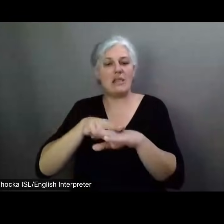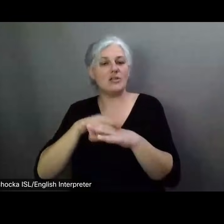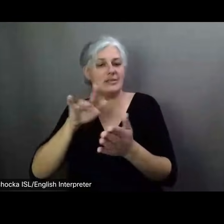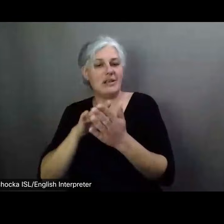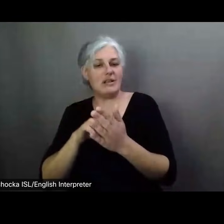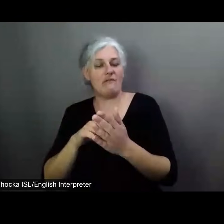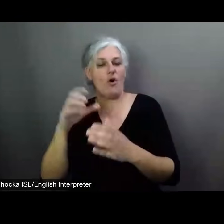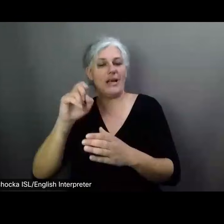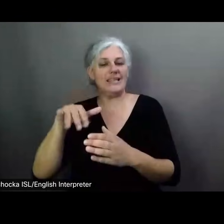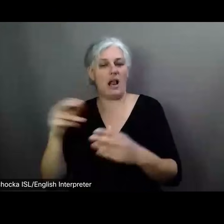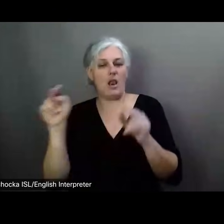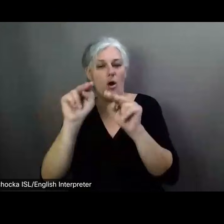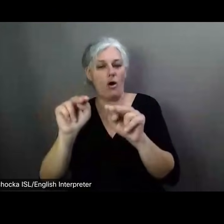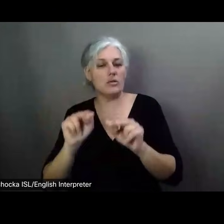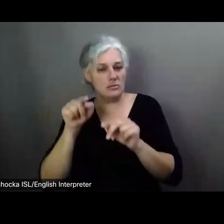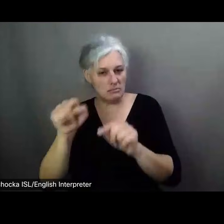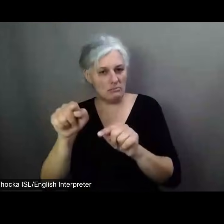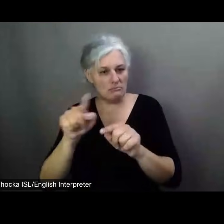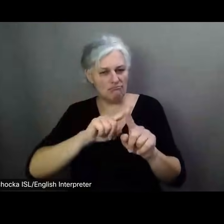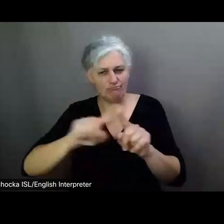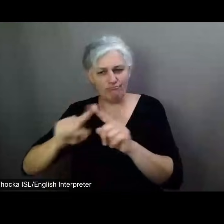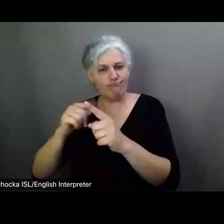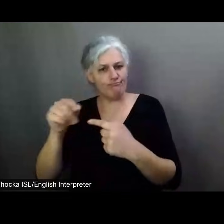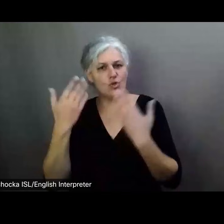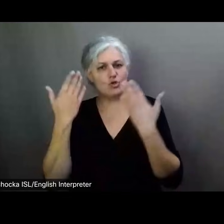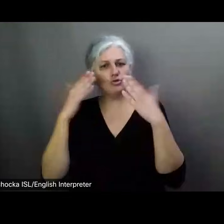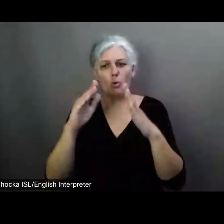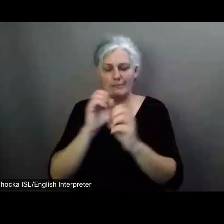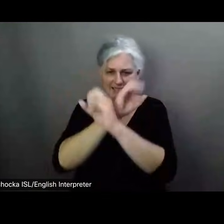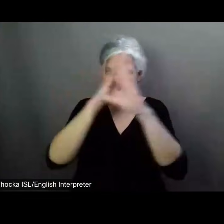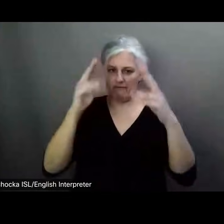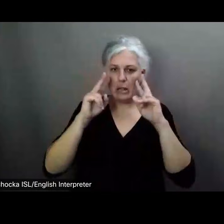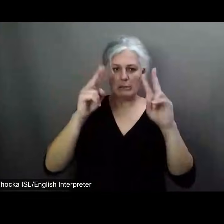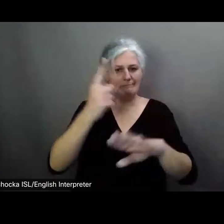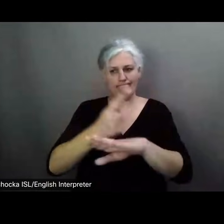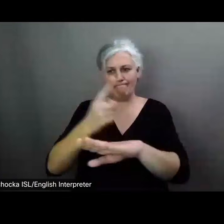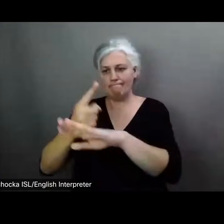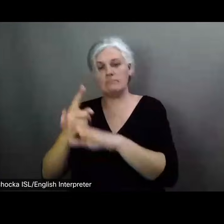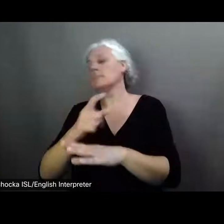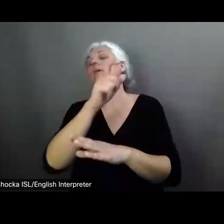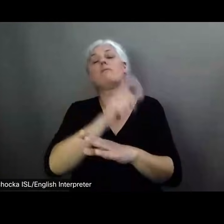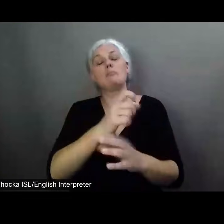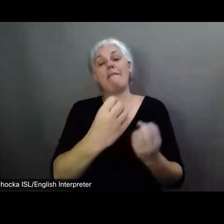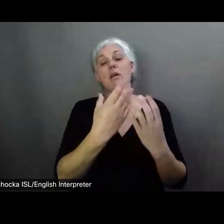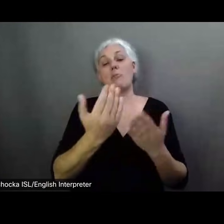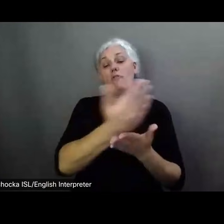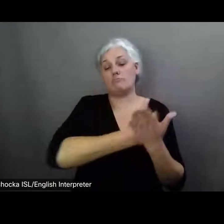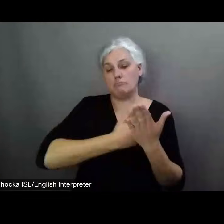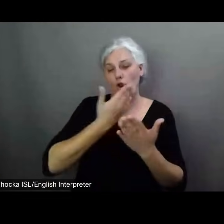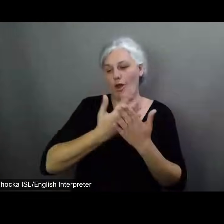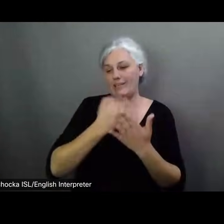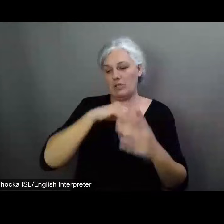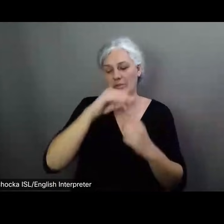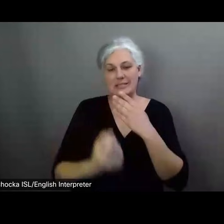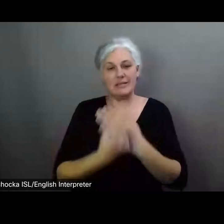different platforms give expression and visibility to the way patients feedback to us through learning from incidents, and it